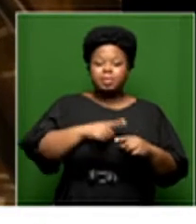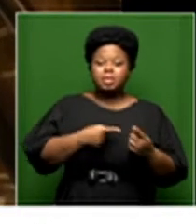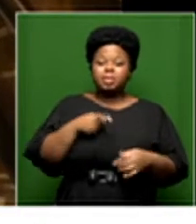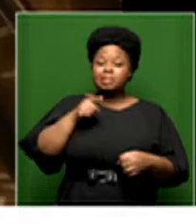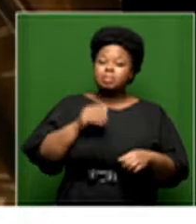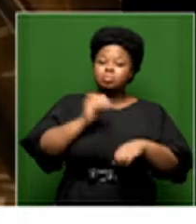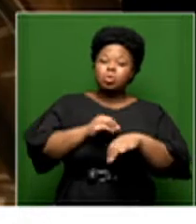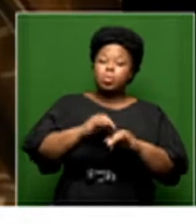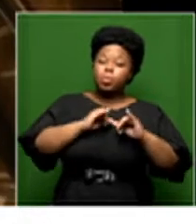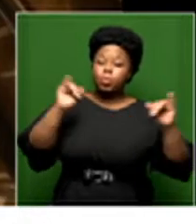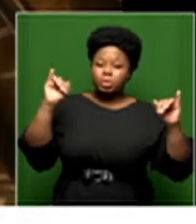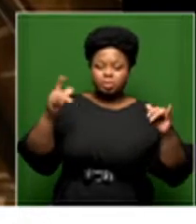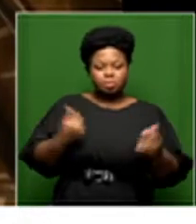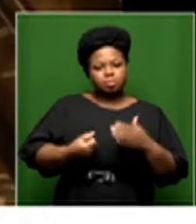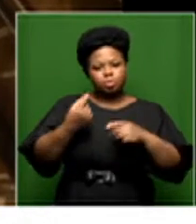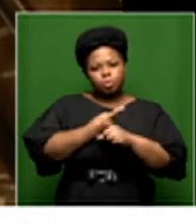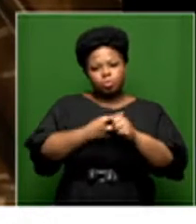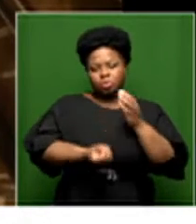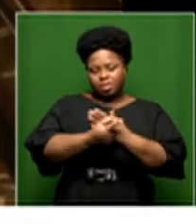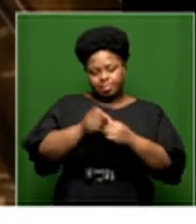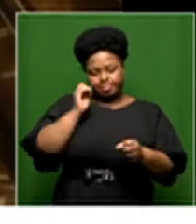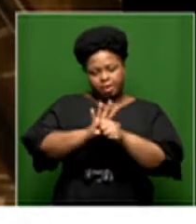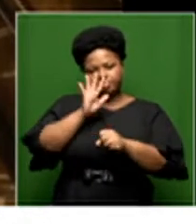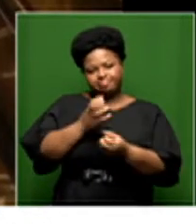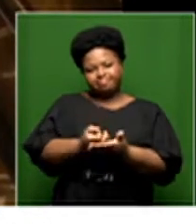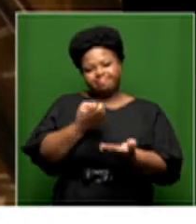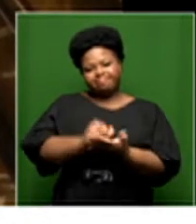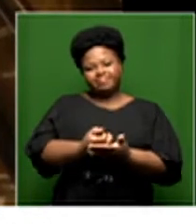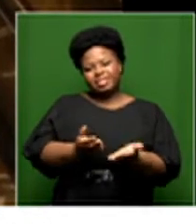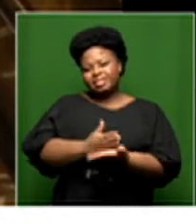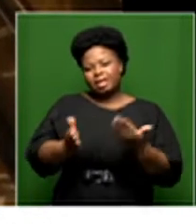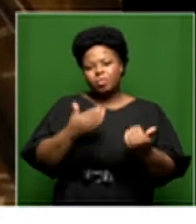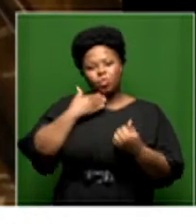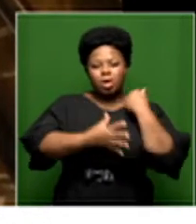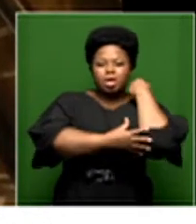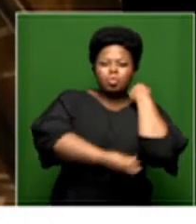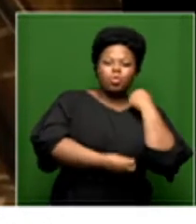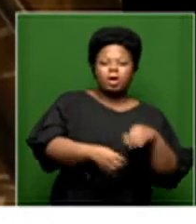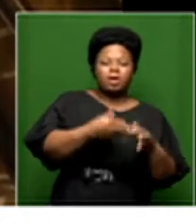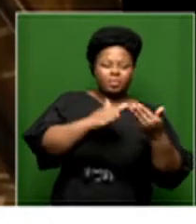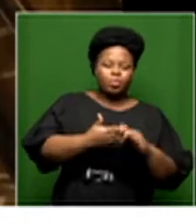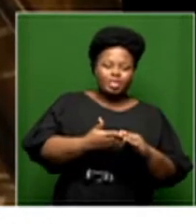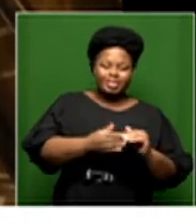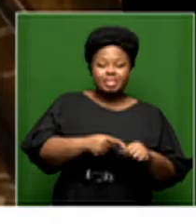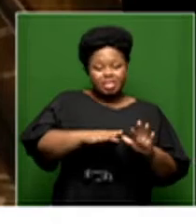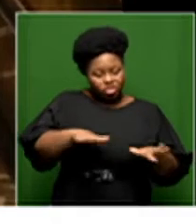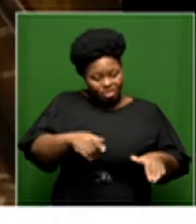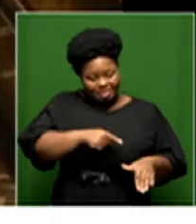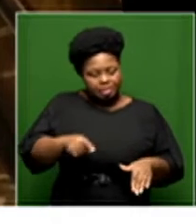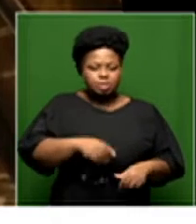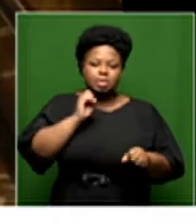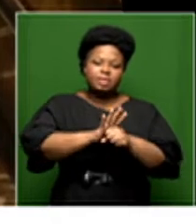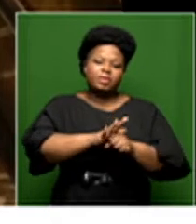problem disproportionately affects economically disadvantaged children. So in order to